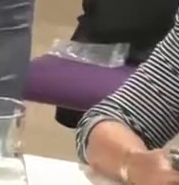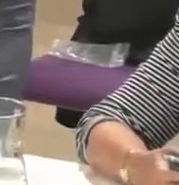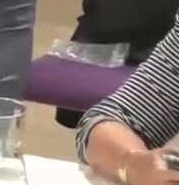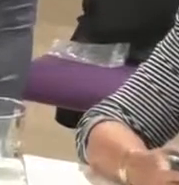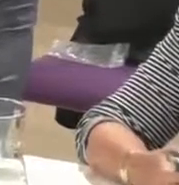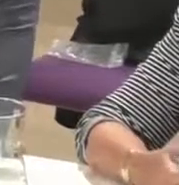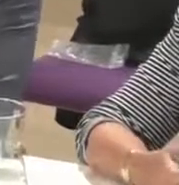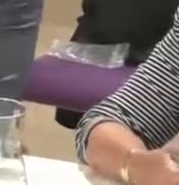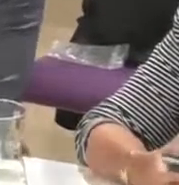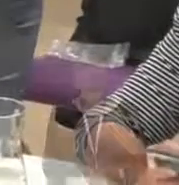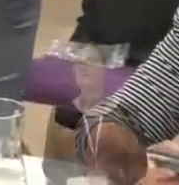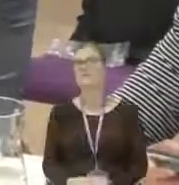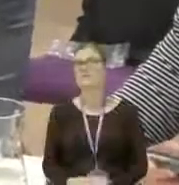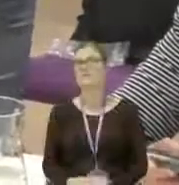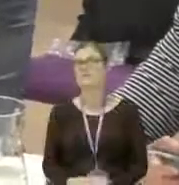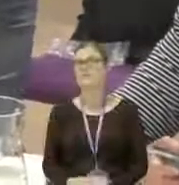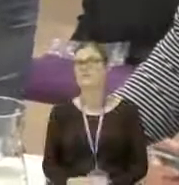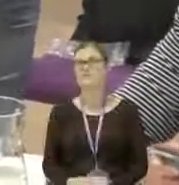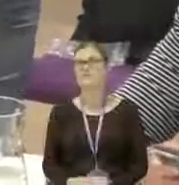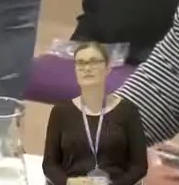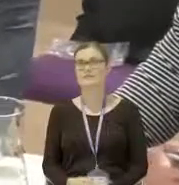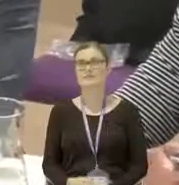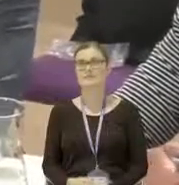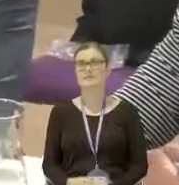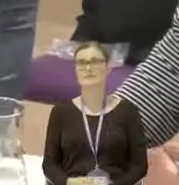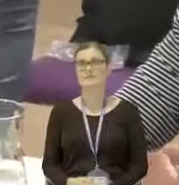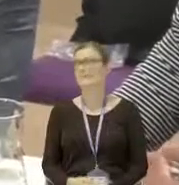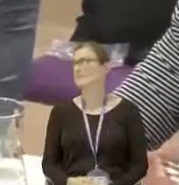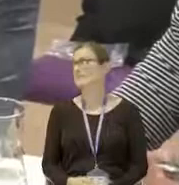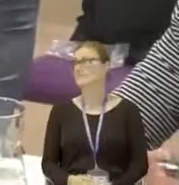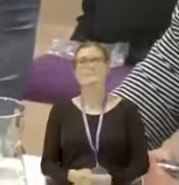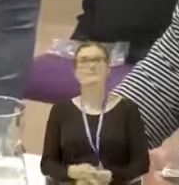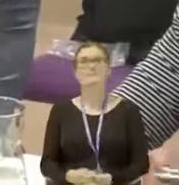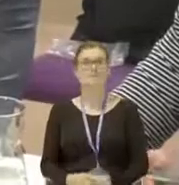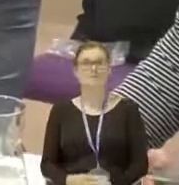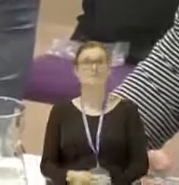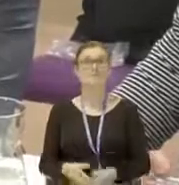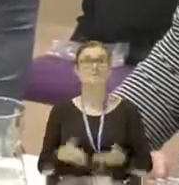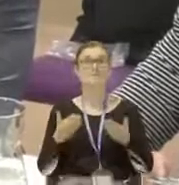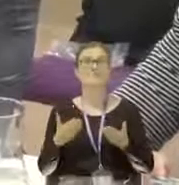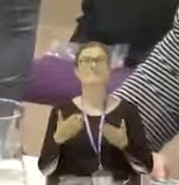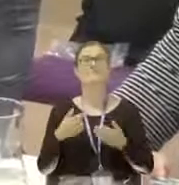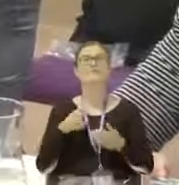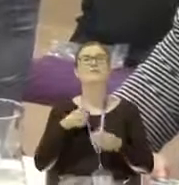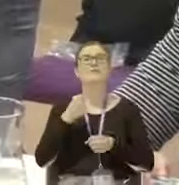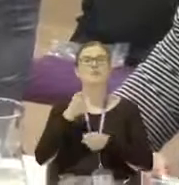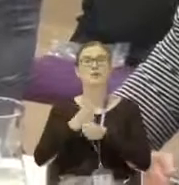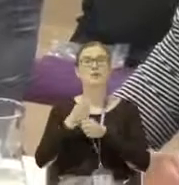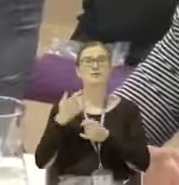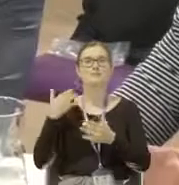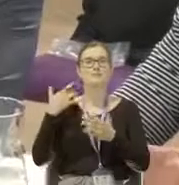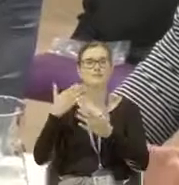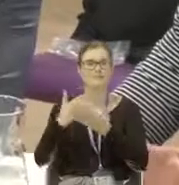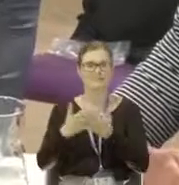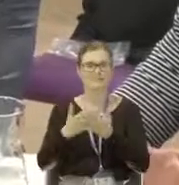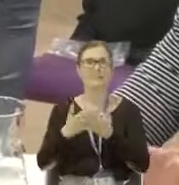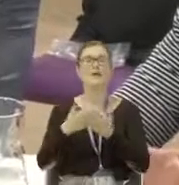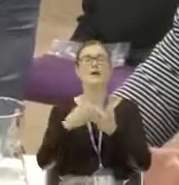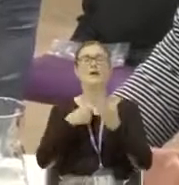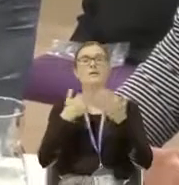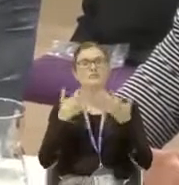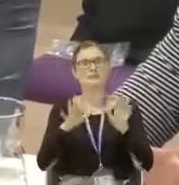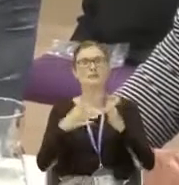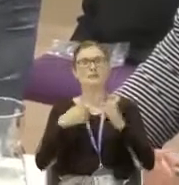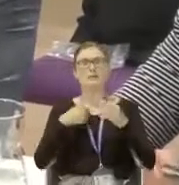Gold 6 cases repository have been made available, and it includes the documentation of almost 70